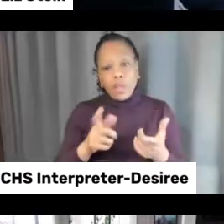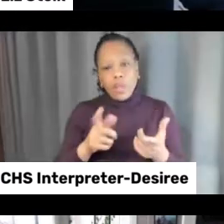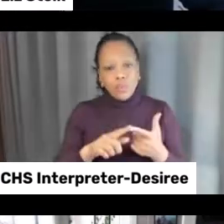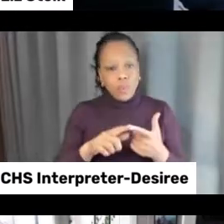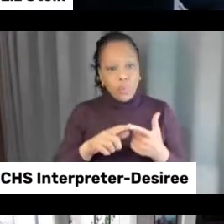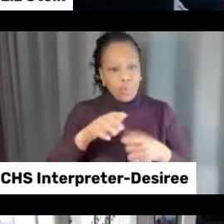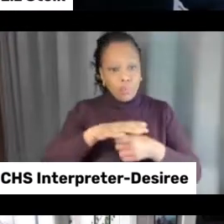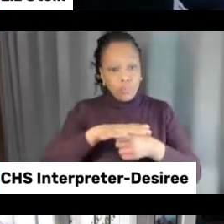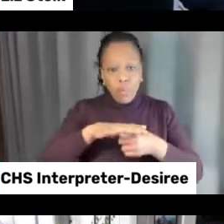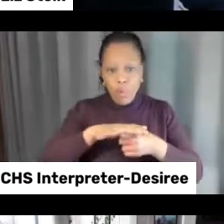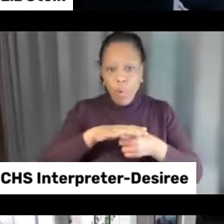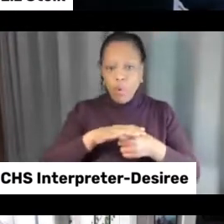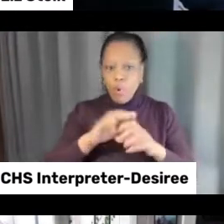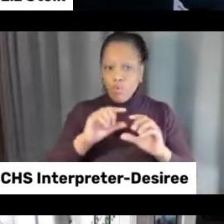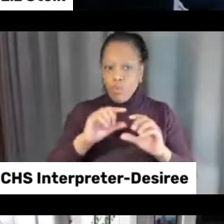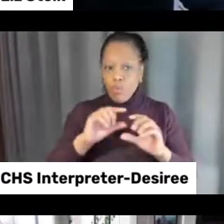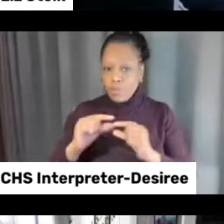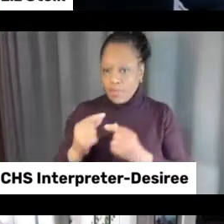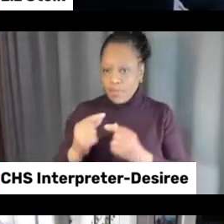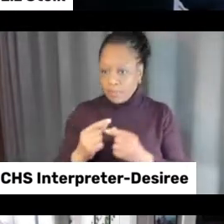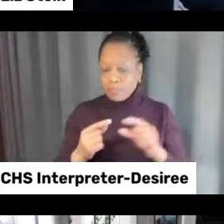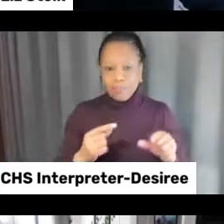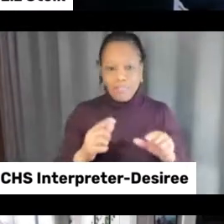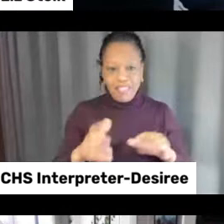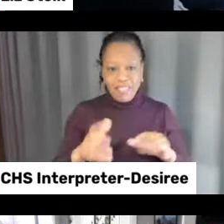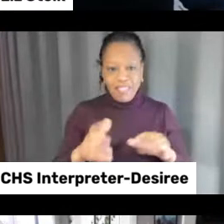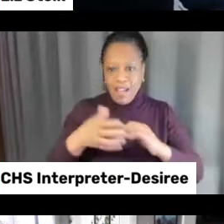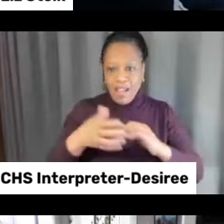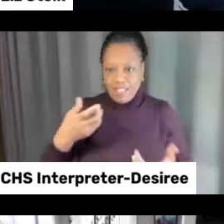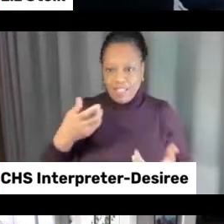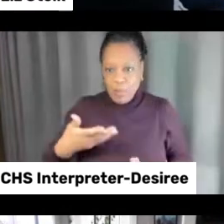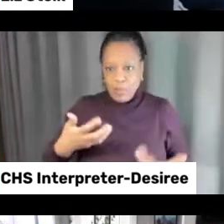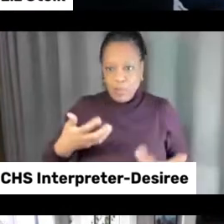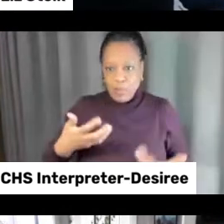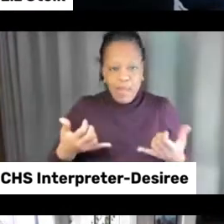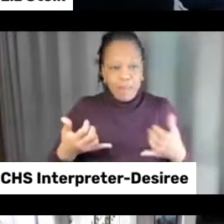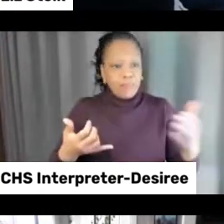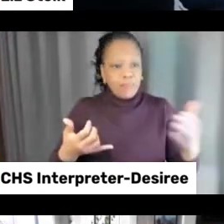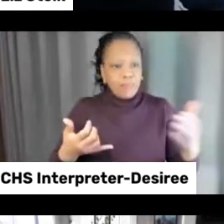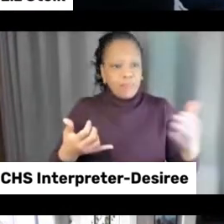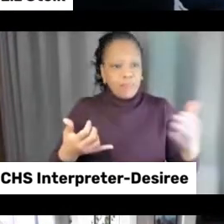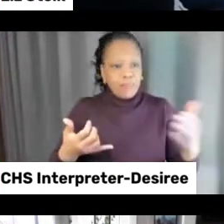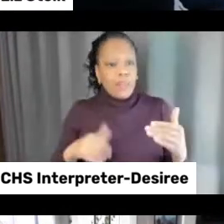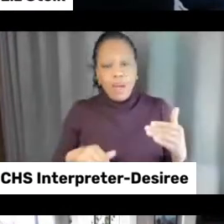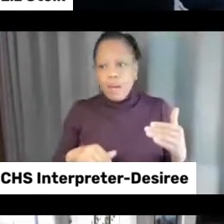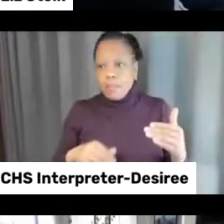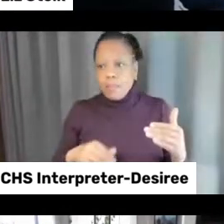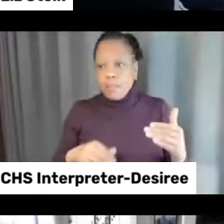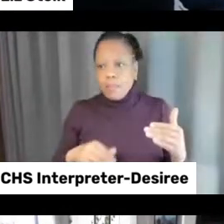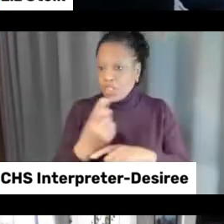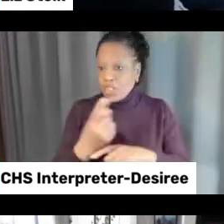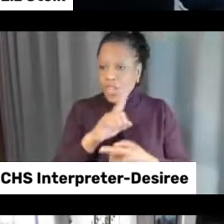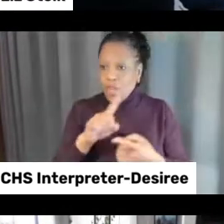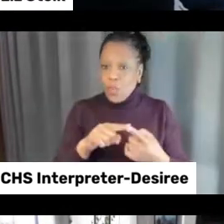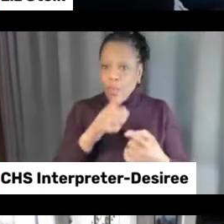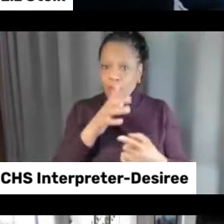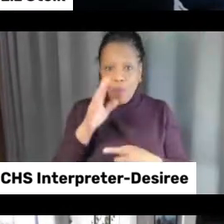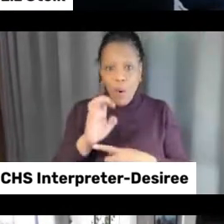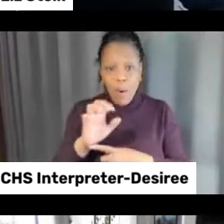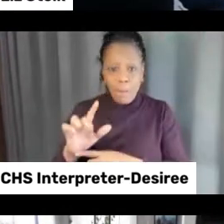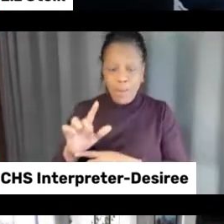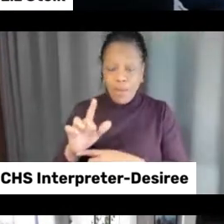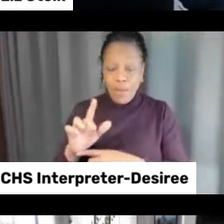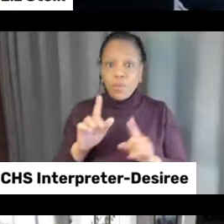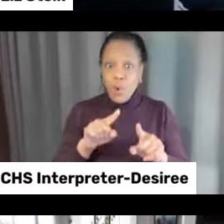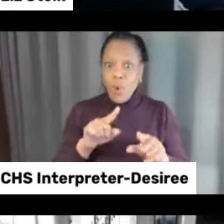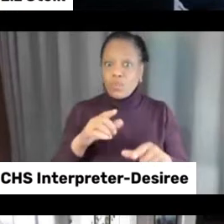Alliance that we have here today. Next year, when the Farm Bill is going through Congress, we're going to need your help to make sure Congress knows how important